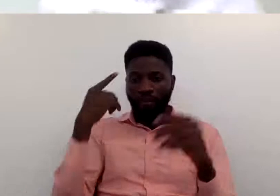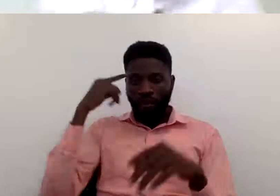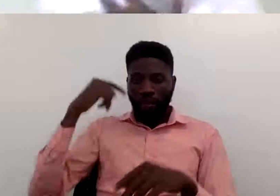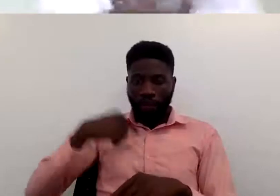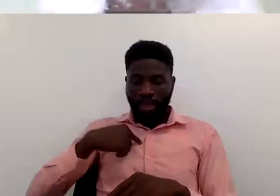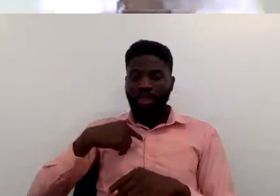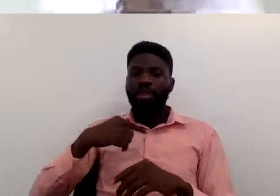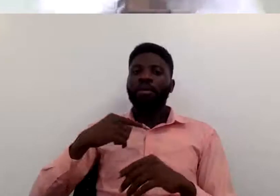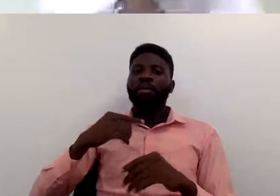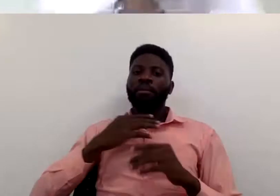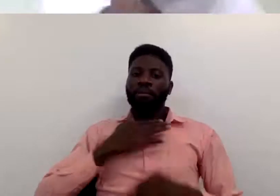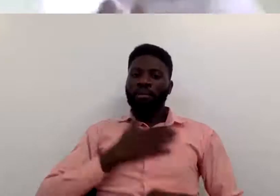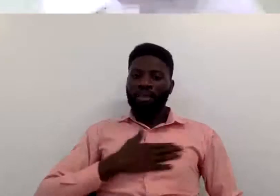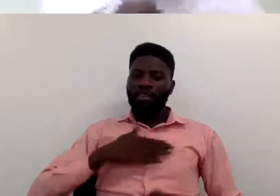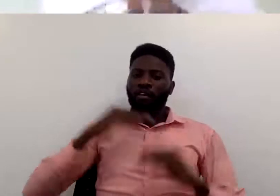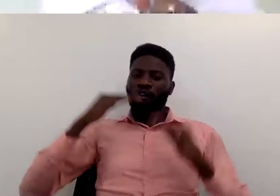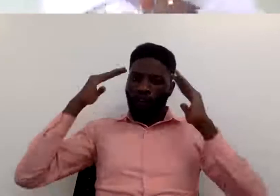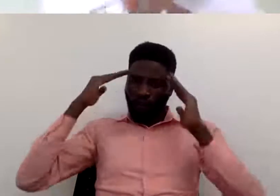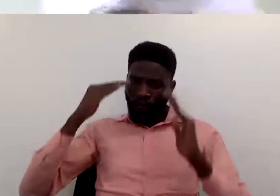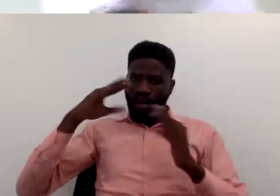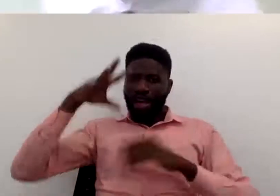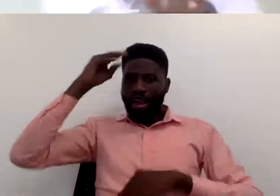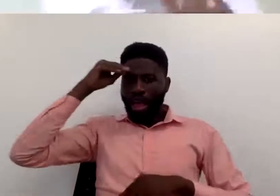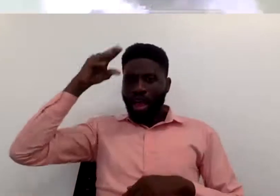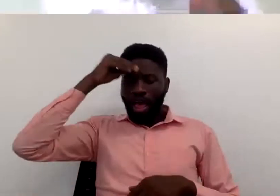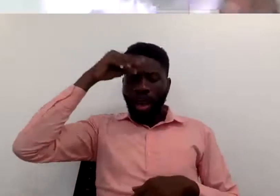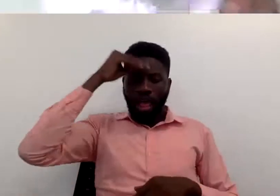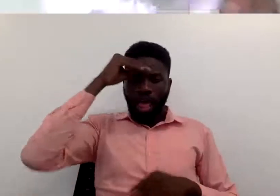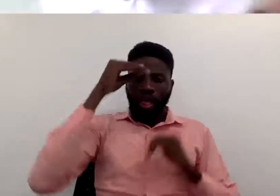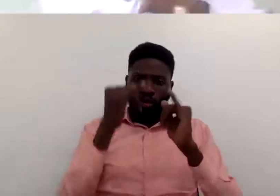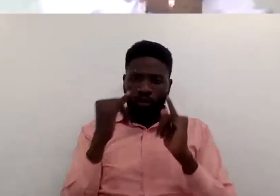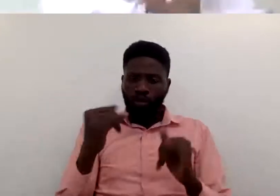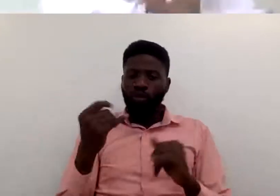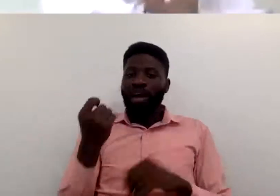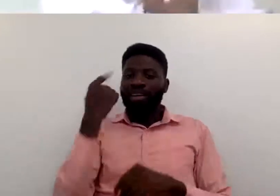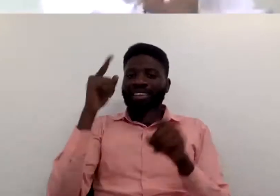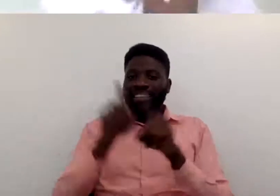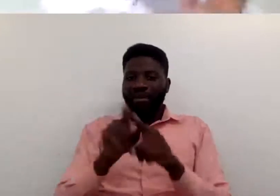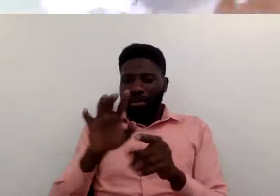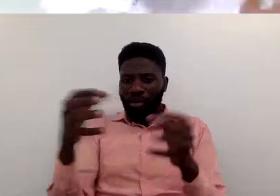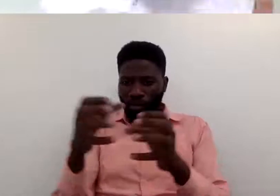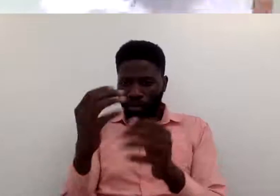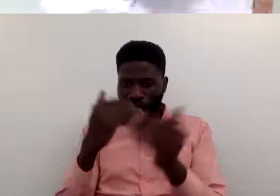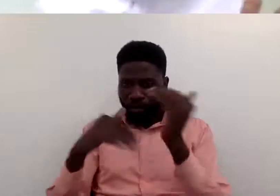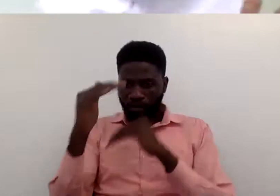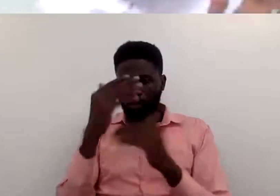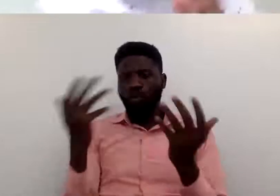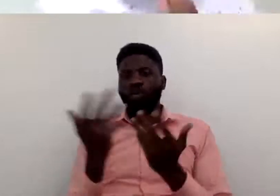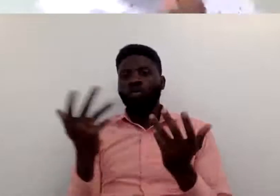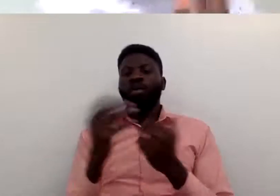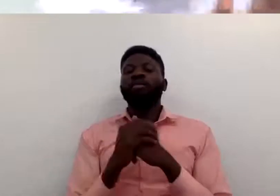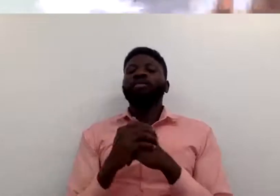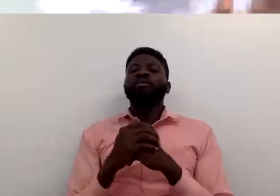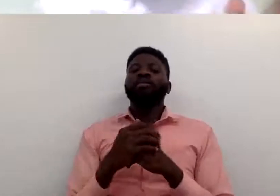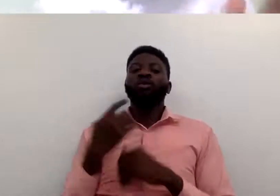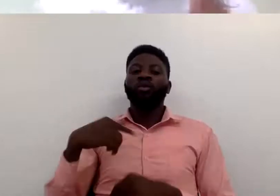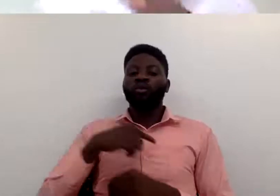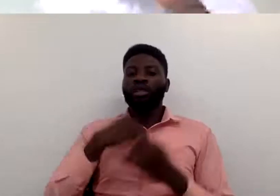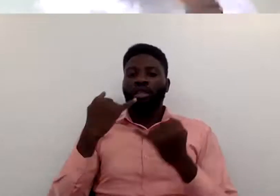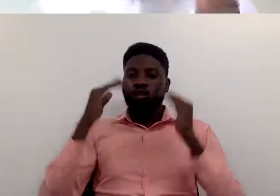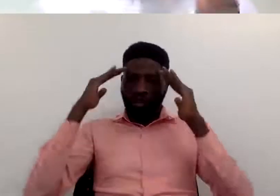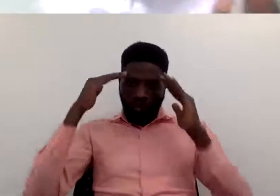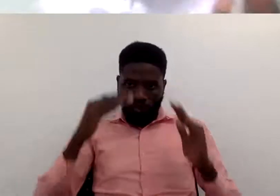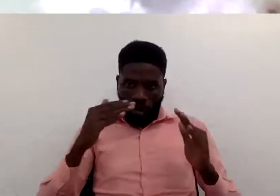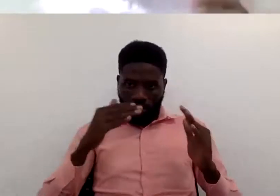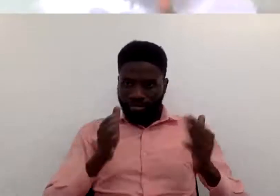invest in intellectual curiosity to understand the dispensation that you're in. So we've now shifted, and what you